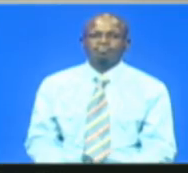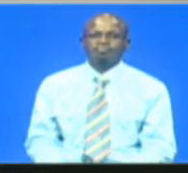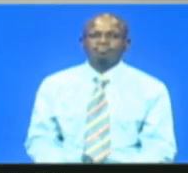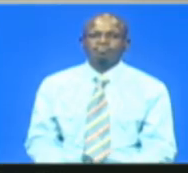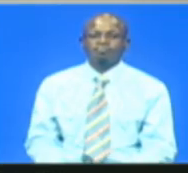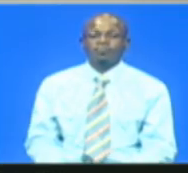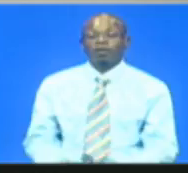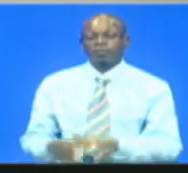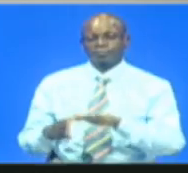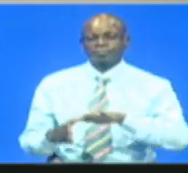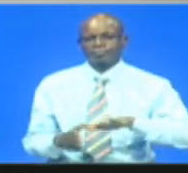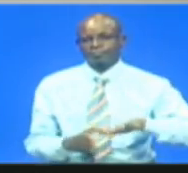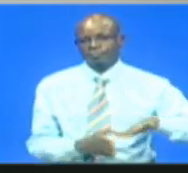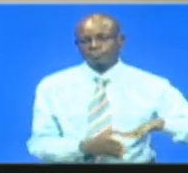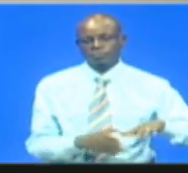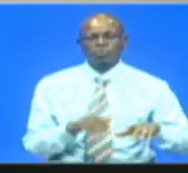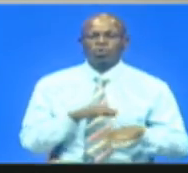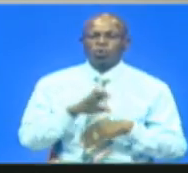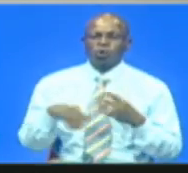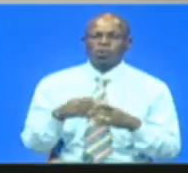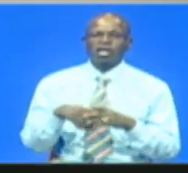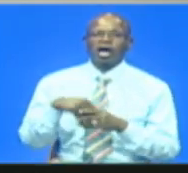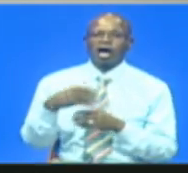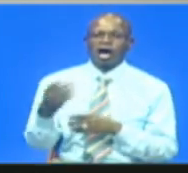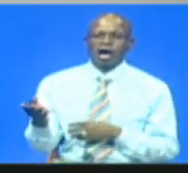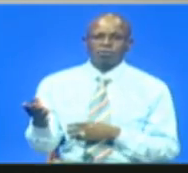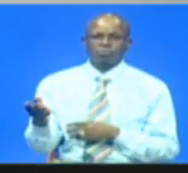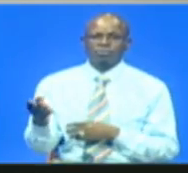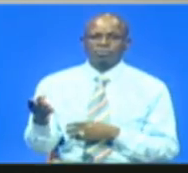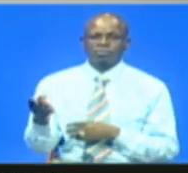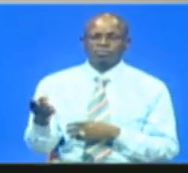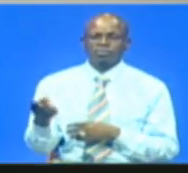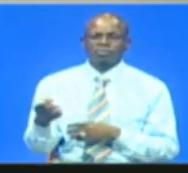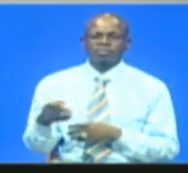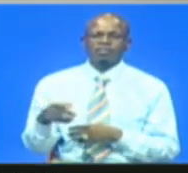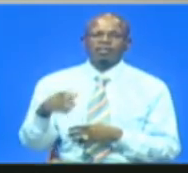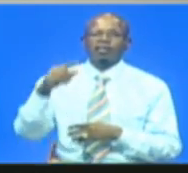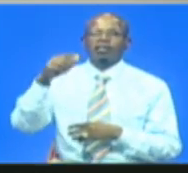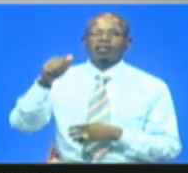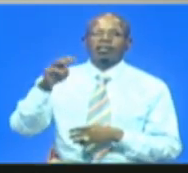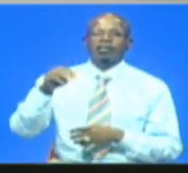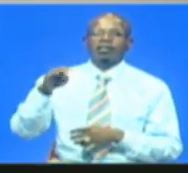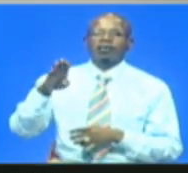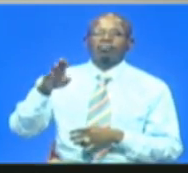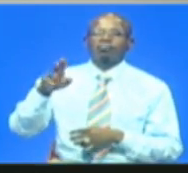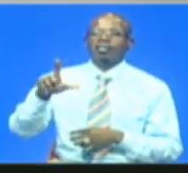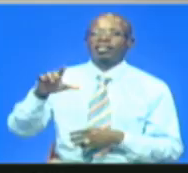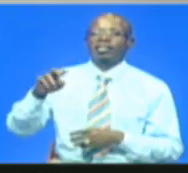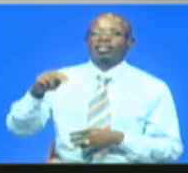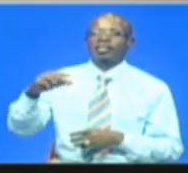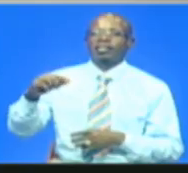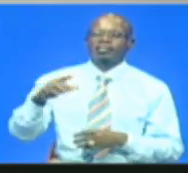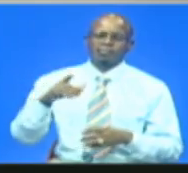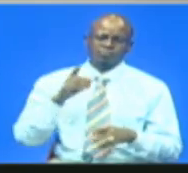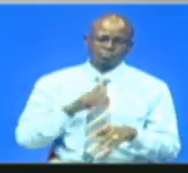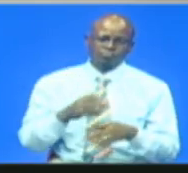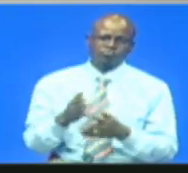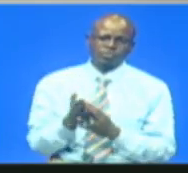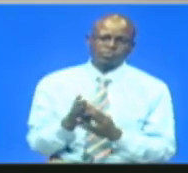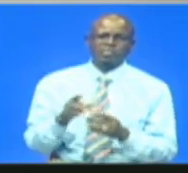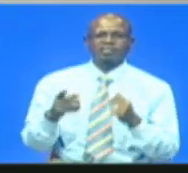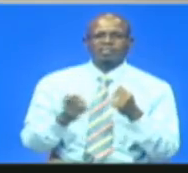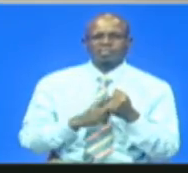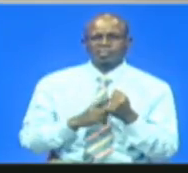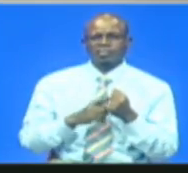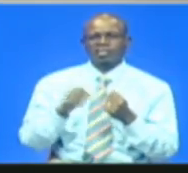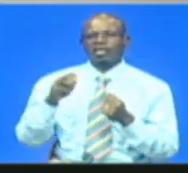Elsewhere, all outdoor gambling advertisements as well as television gambling adverts between 6 a.m. and 10 p.m. have